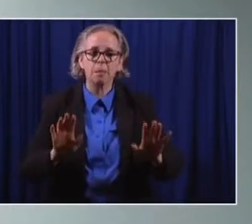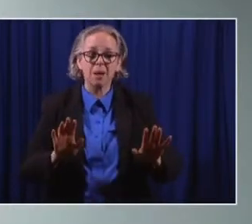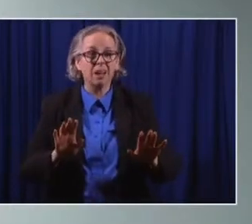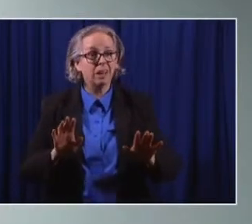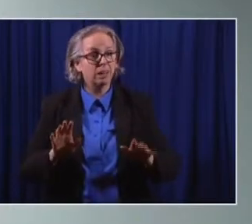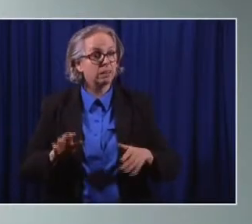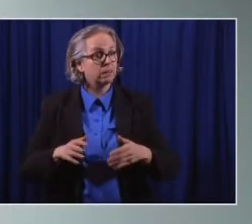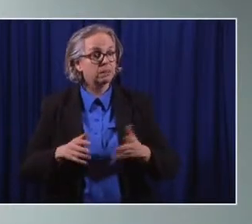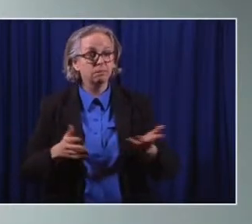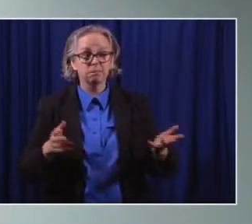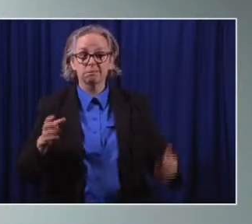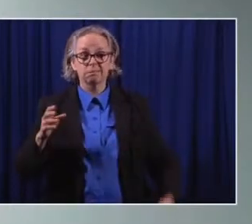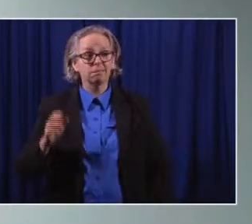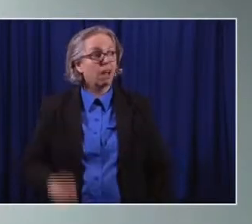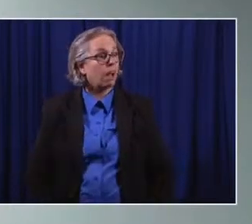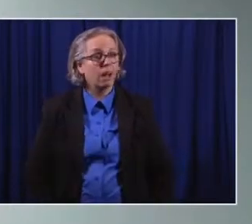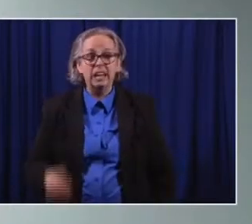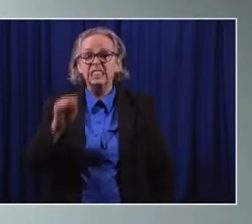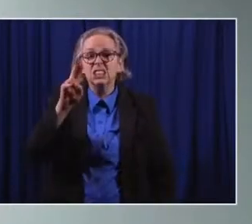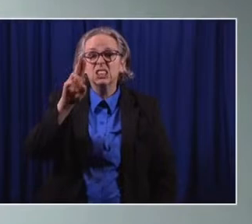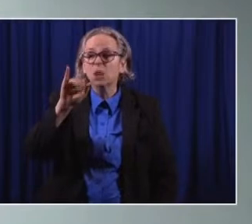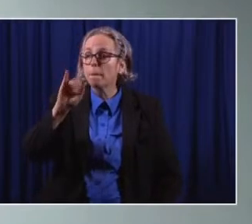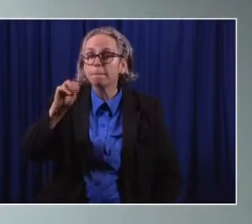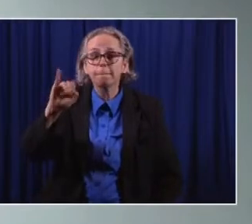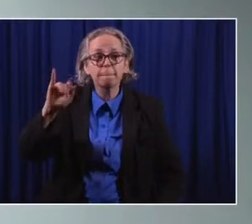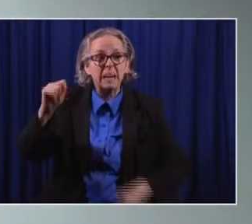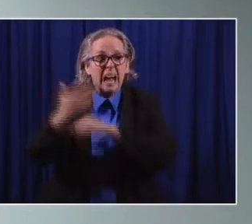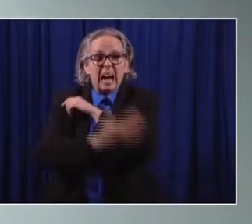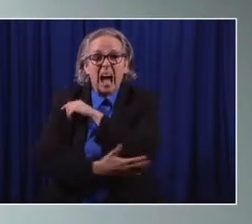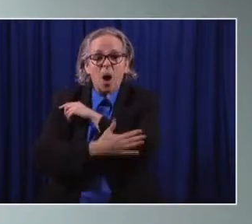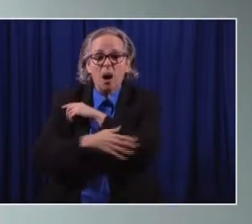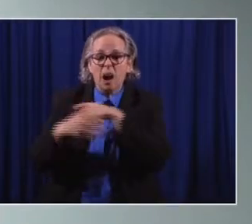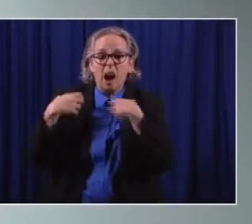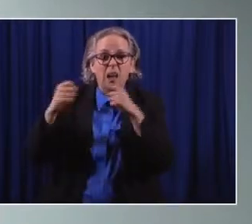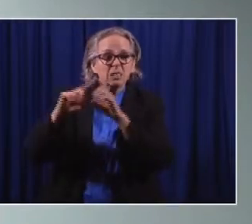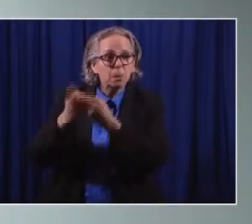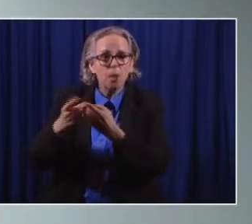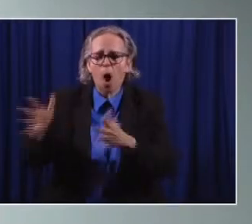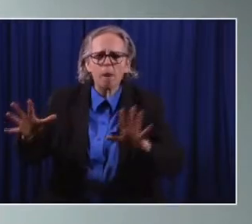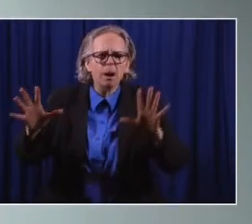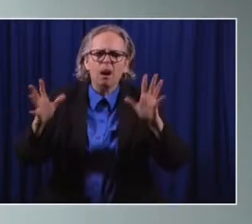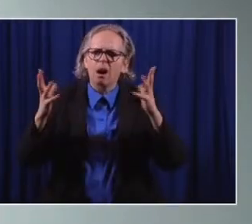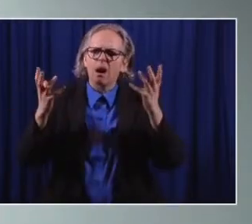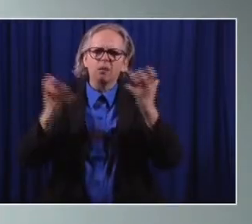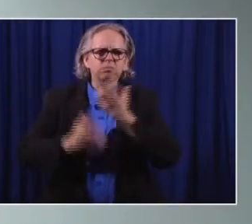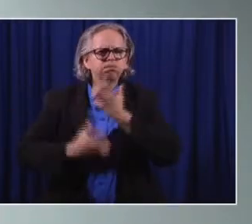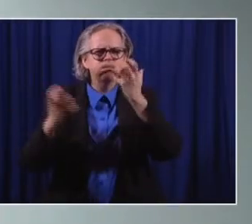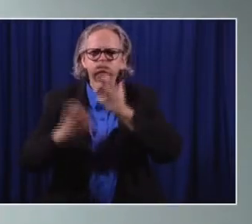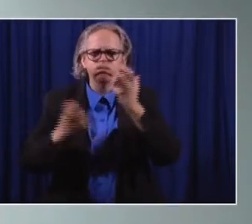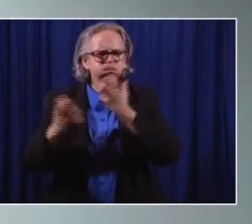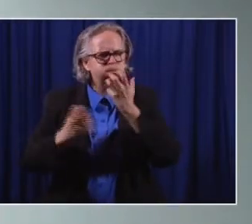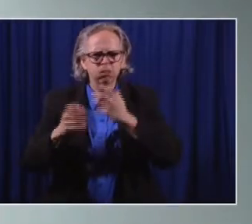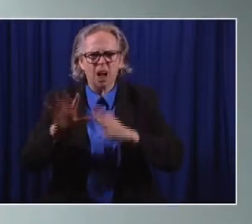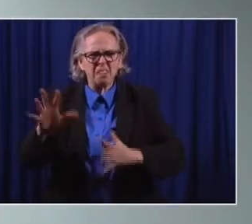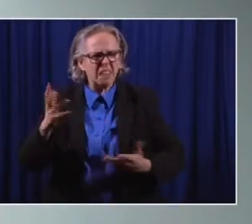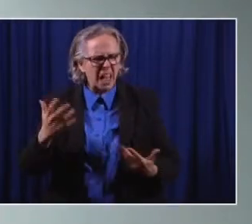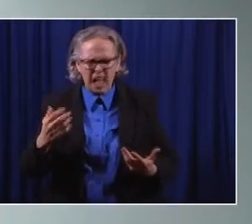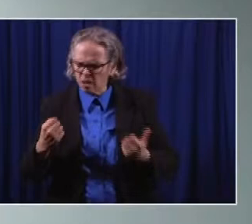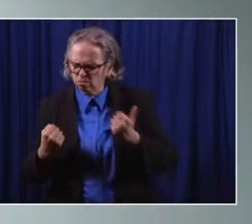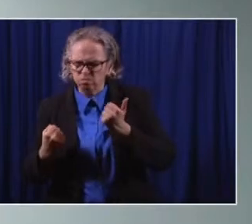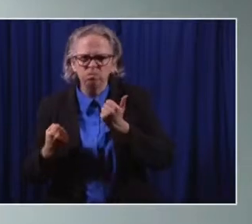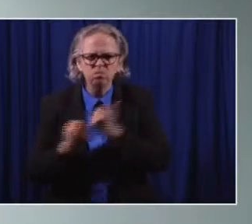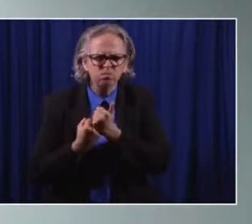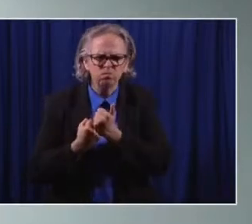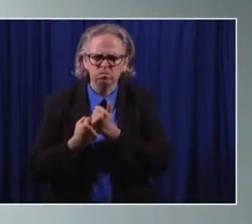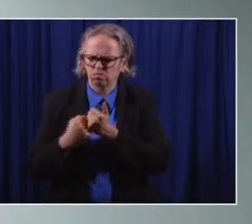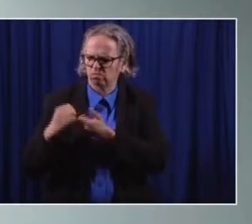and Tanya Burford, who I have on speed dial, she's been amazing. She's been amazing. And anytime that there's